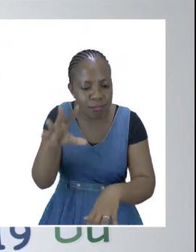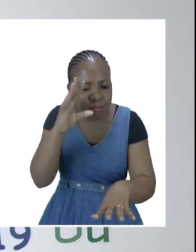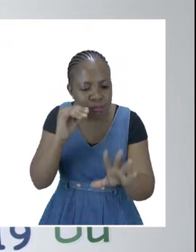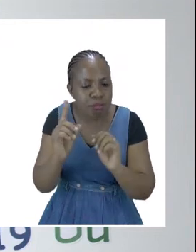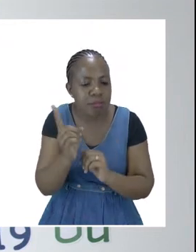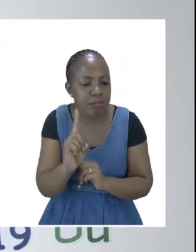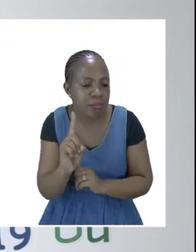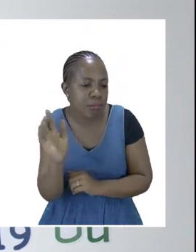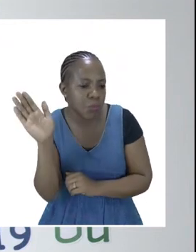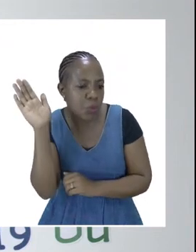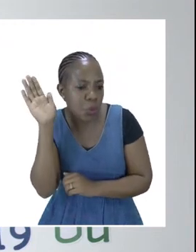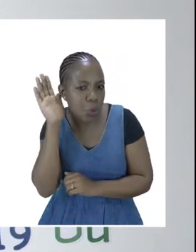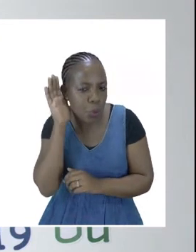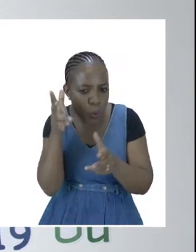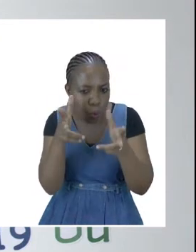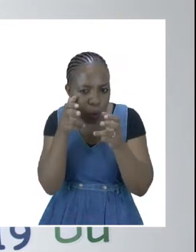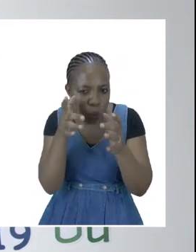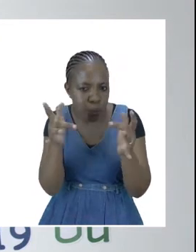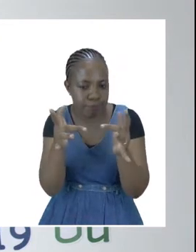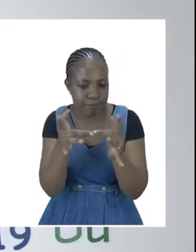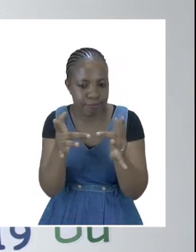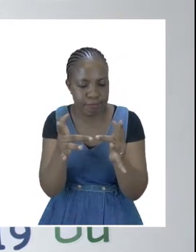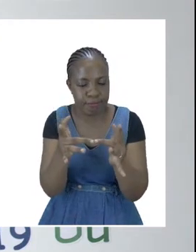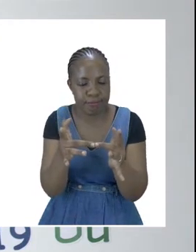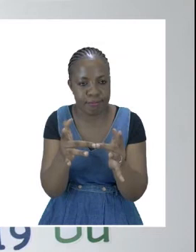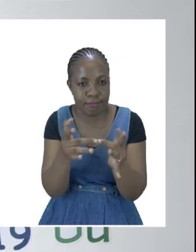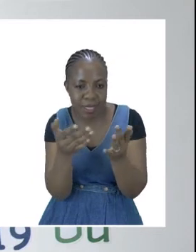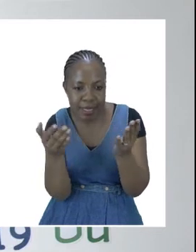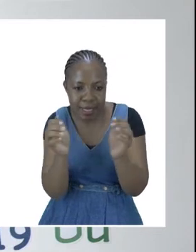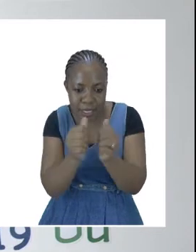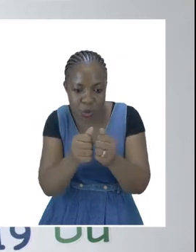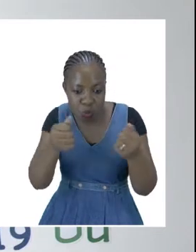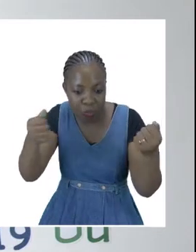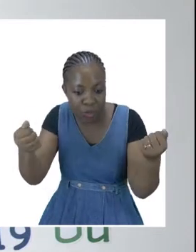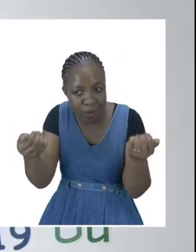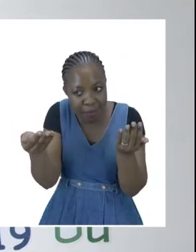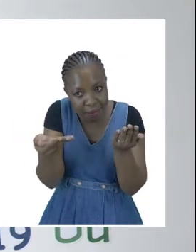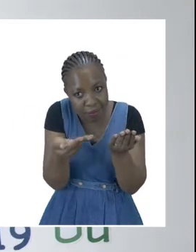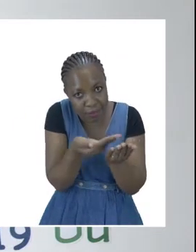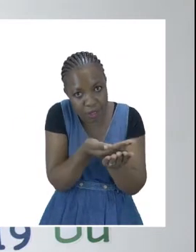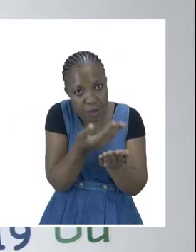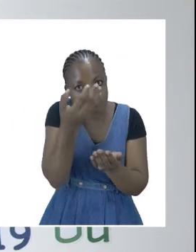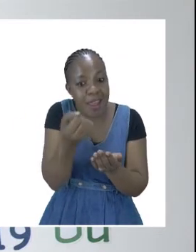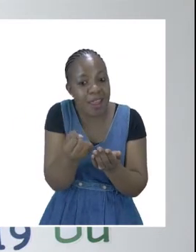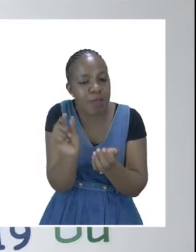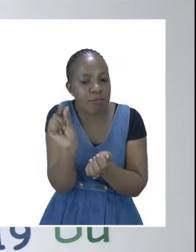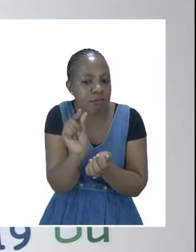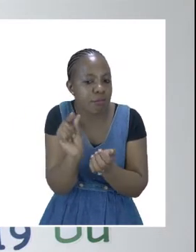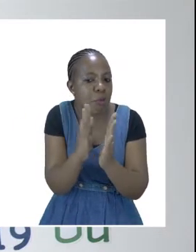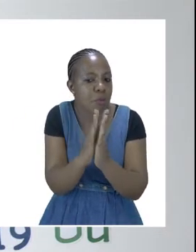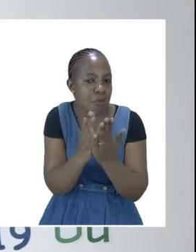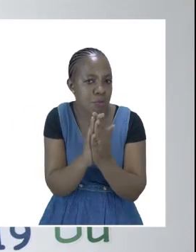or watching online. Inside the newspapers, there is an insert of the lesson